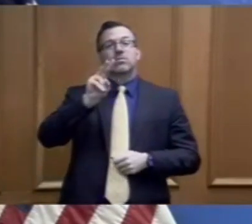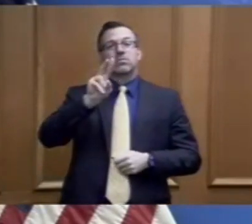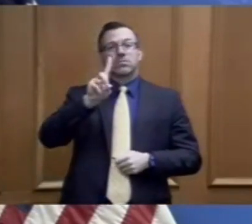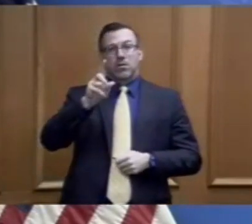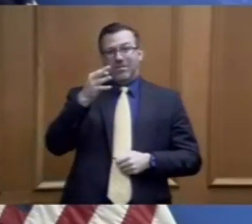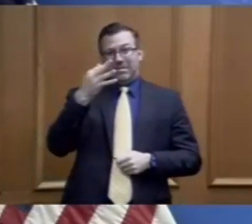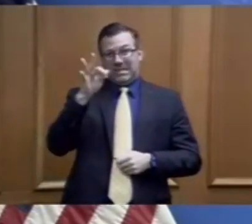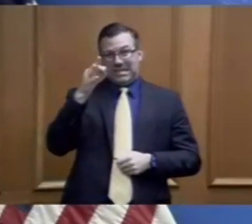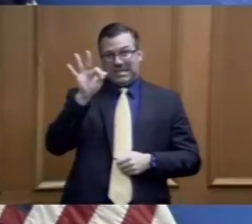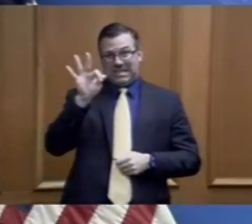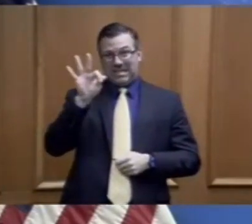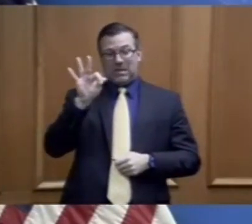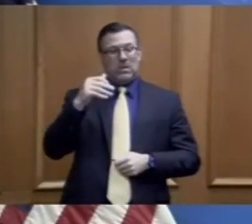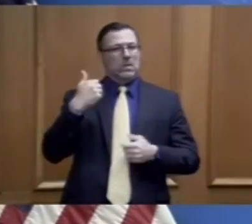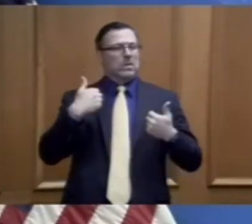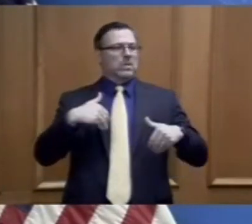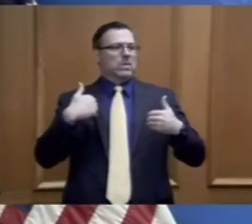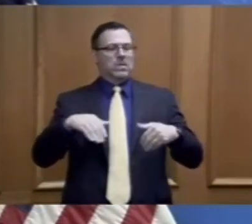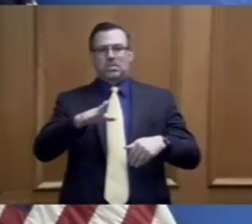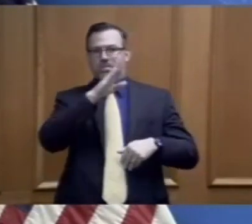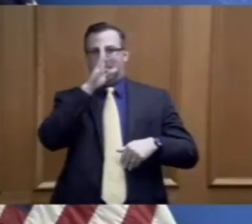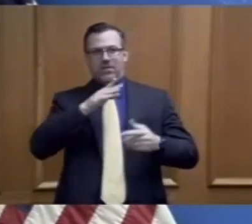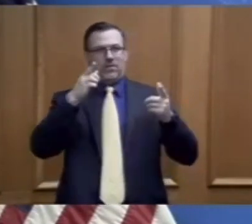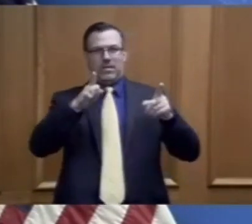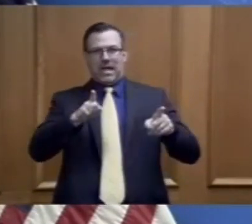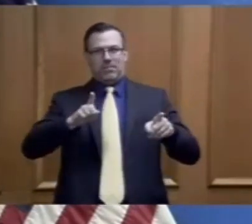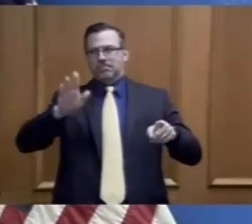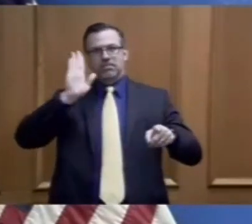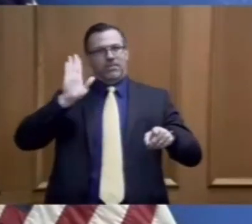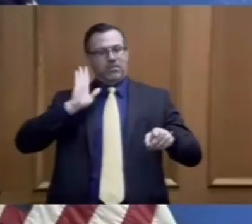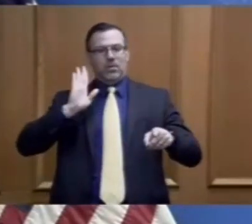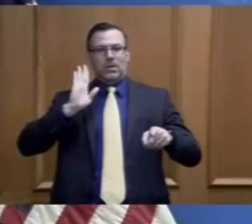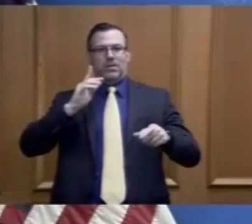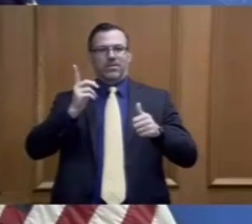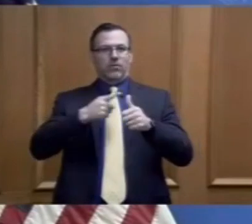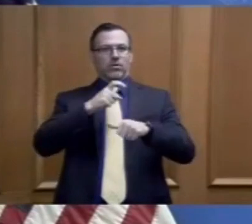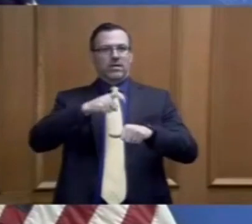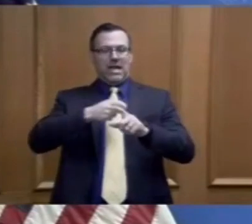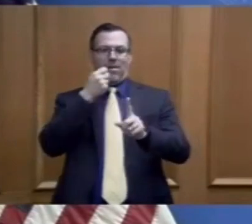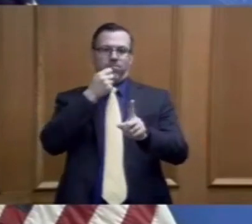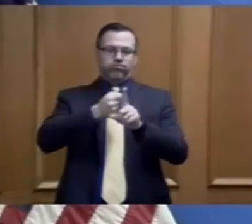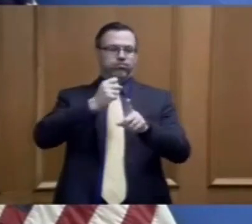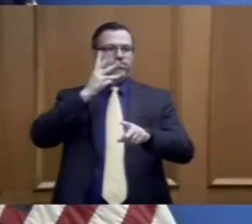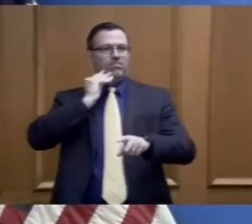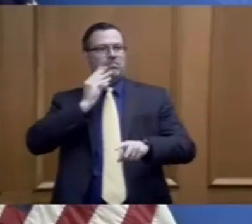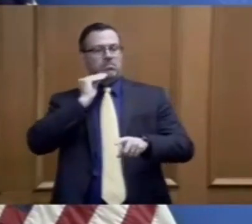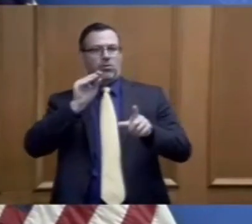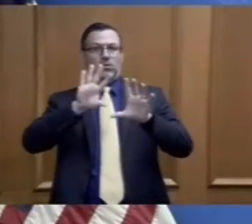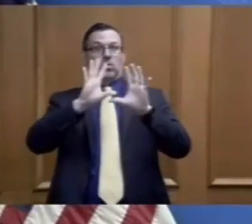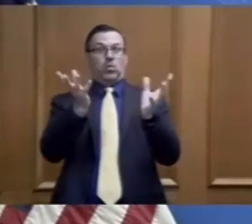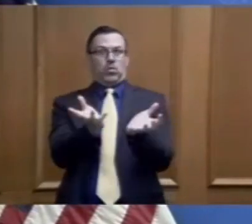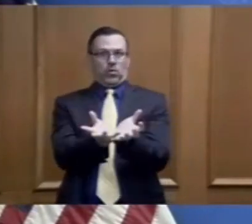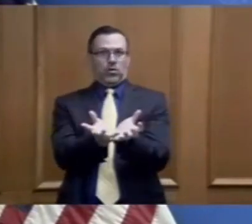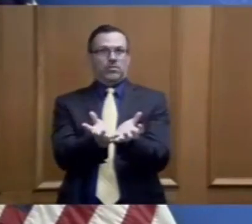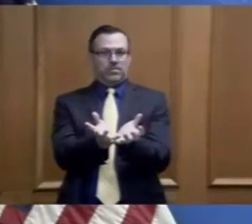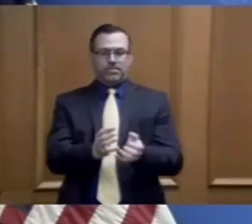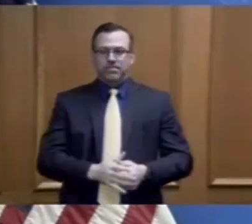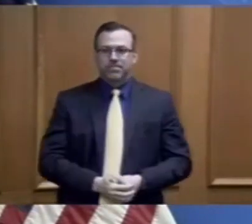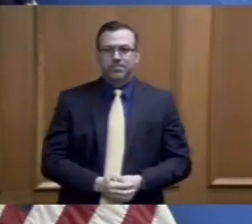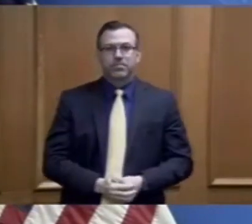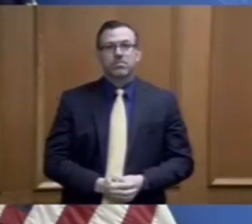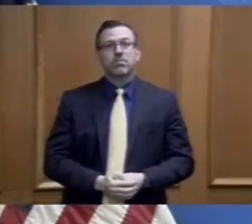rapidly evolving threat that faces not only Tennessee but the entire world. The health and safety